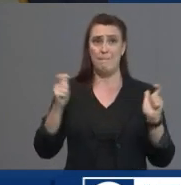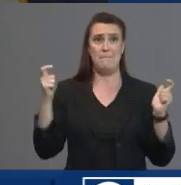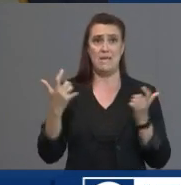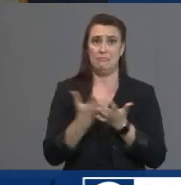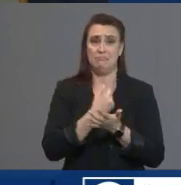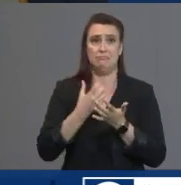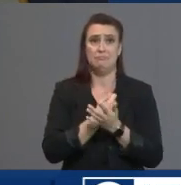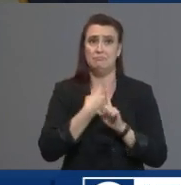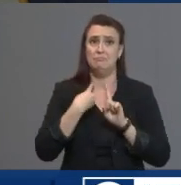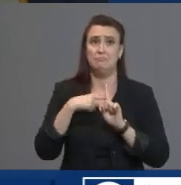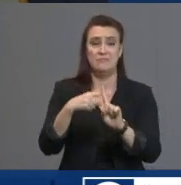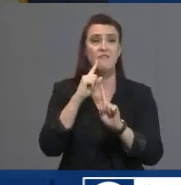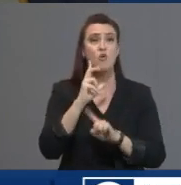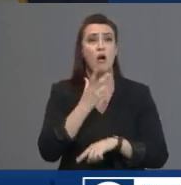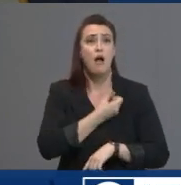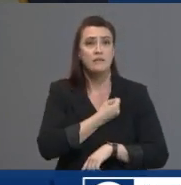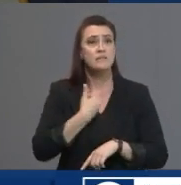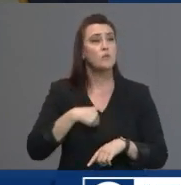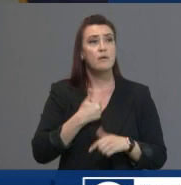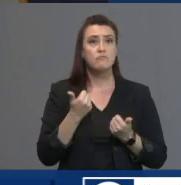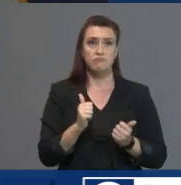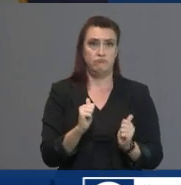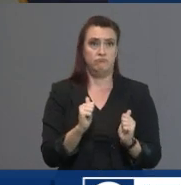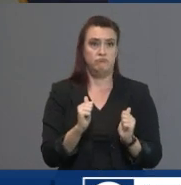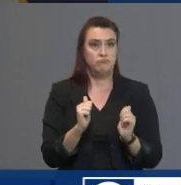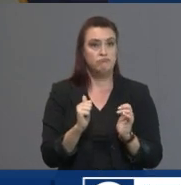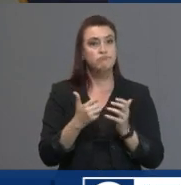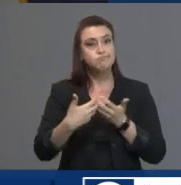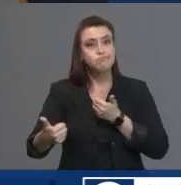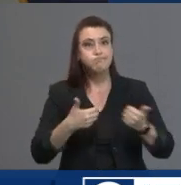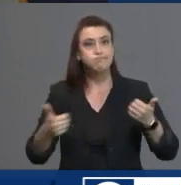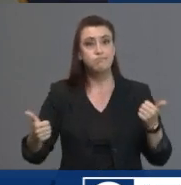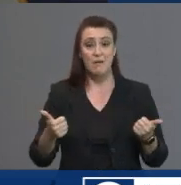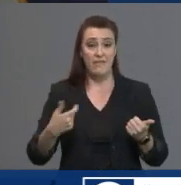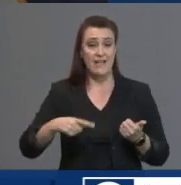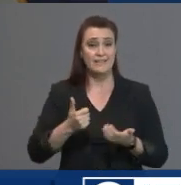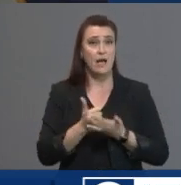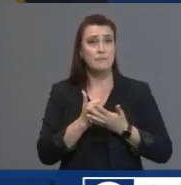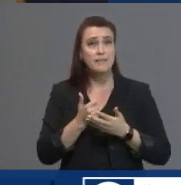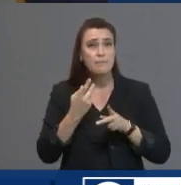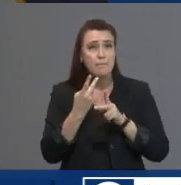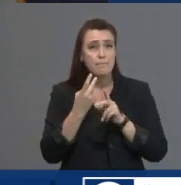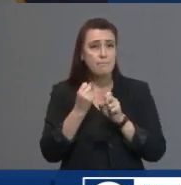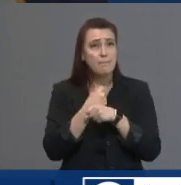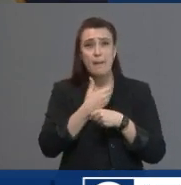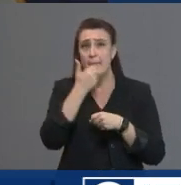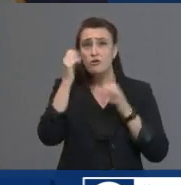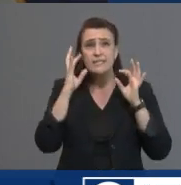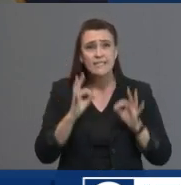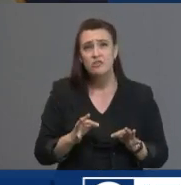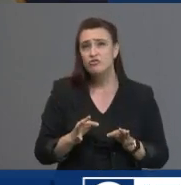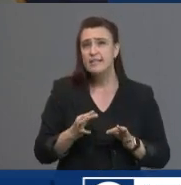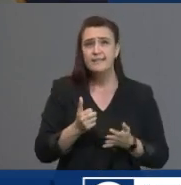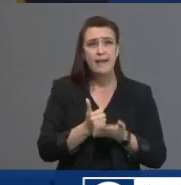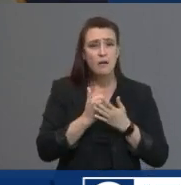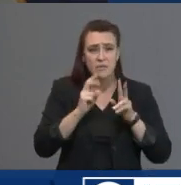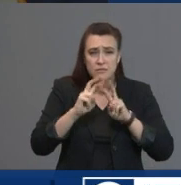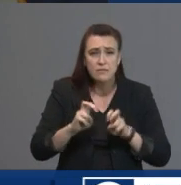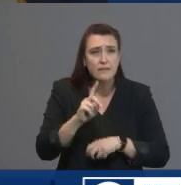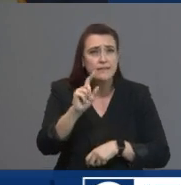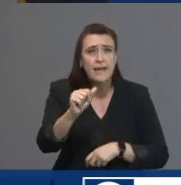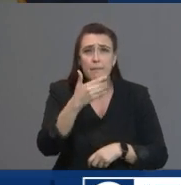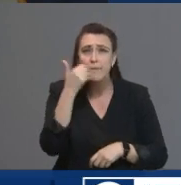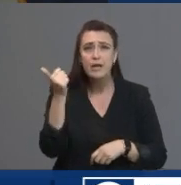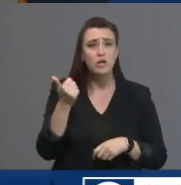of the victories that we've been able to claim in making different and better decisions to bring back our economy, and it's going